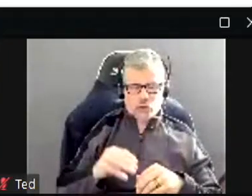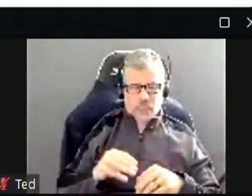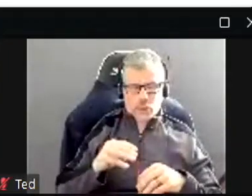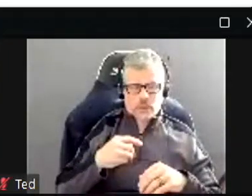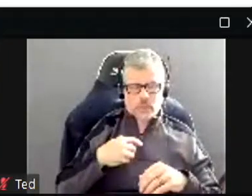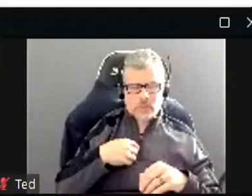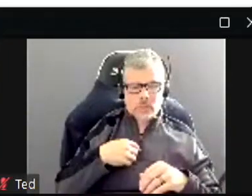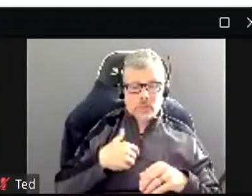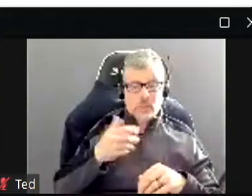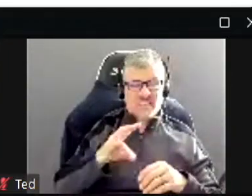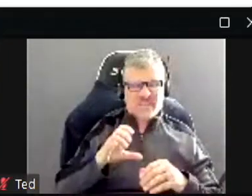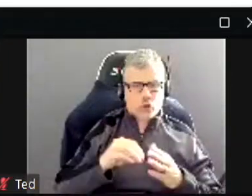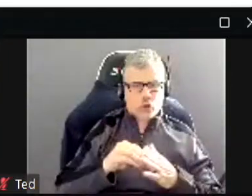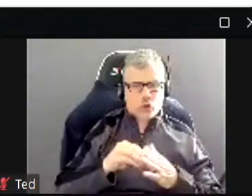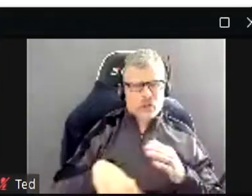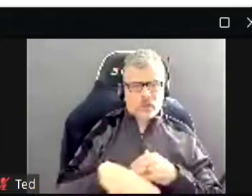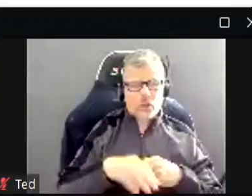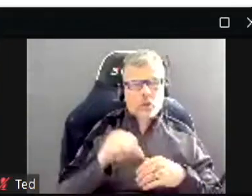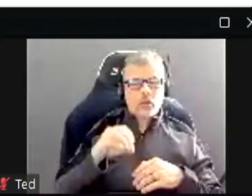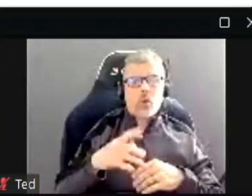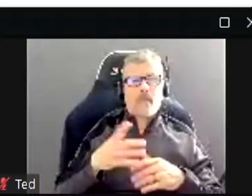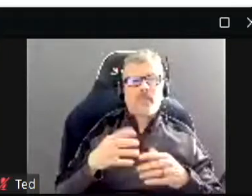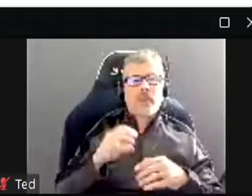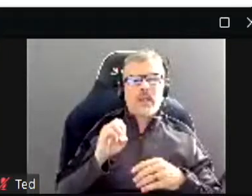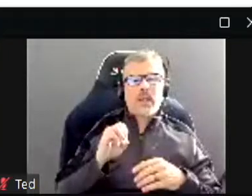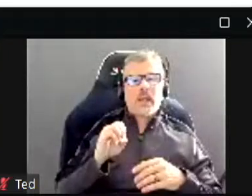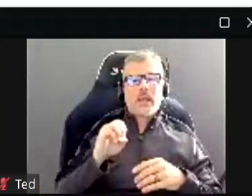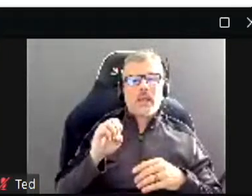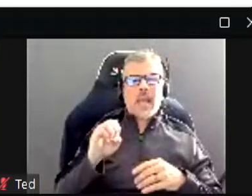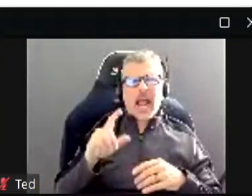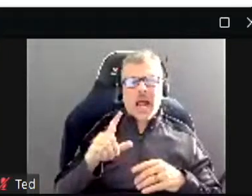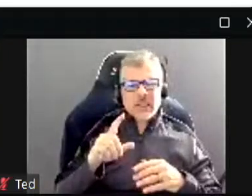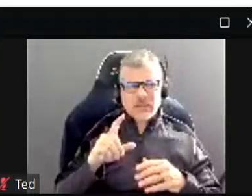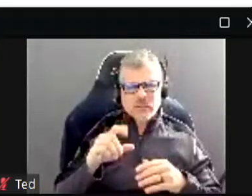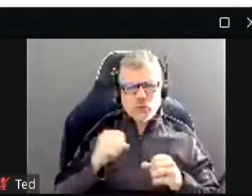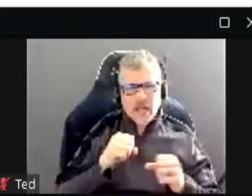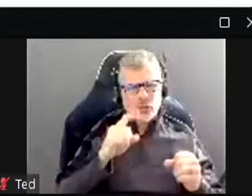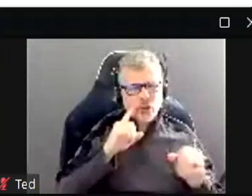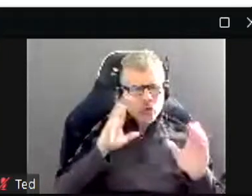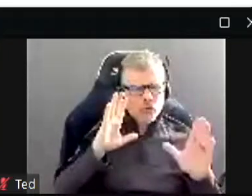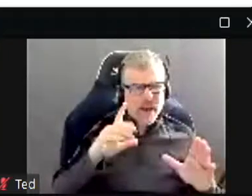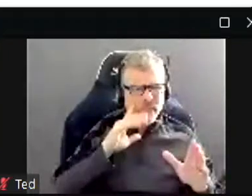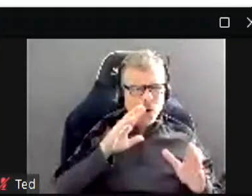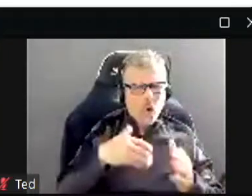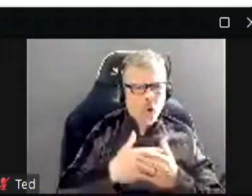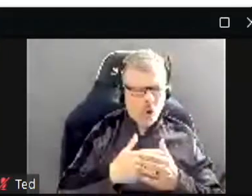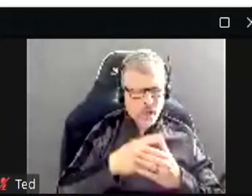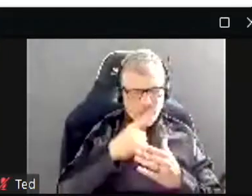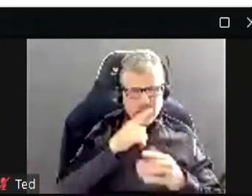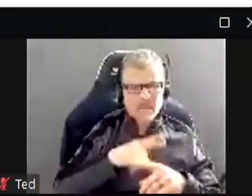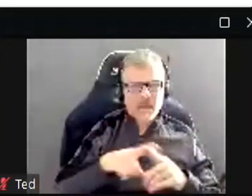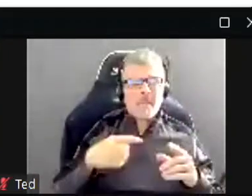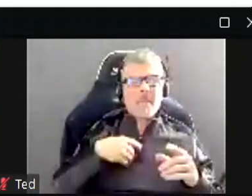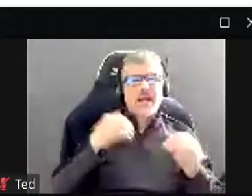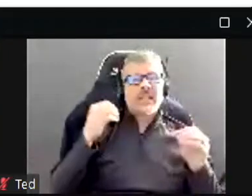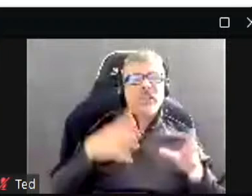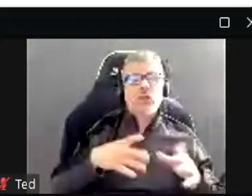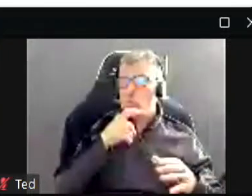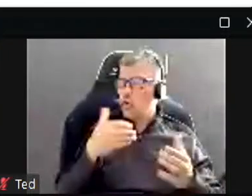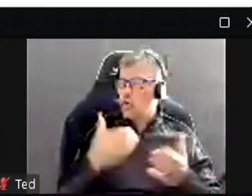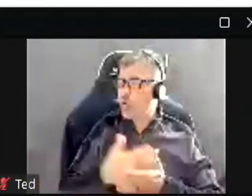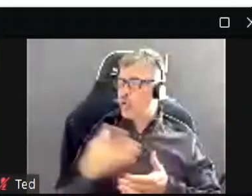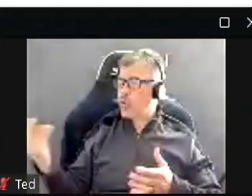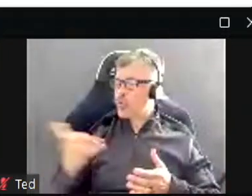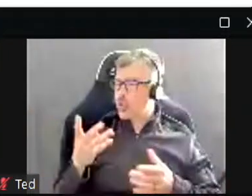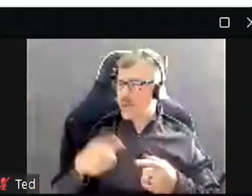students. I would say EL strategies are great for all kids. So, but I will also tell you, my new teachers come in with zero skills and 0